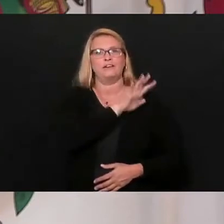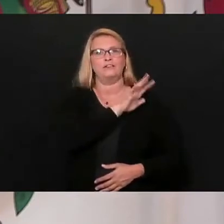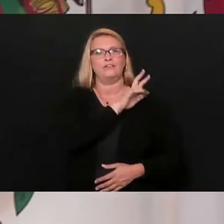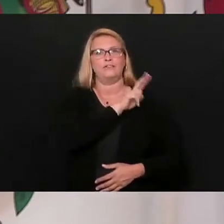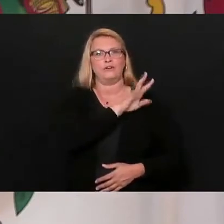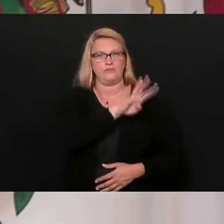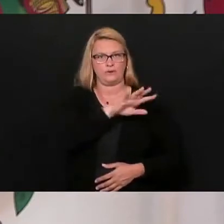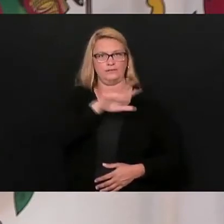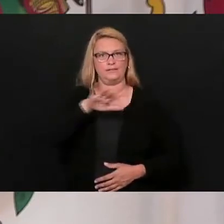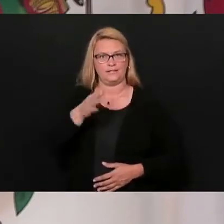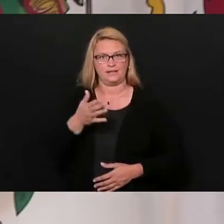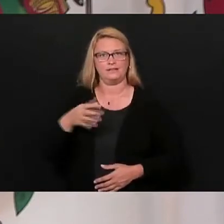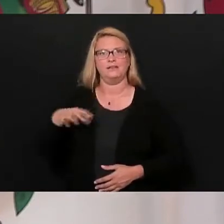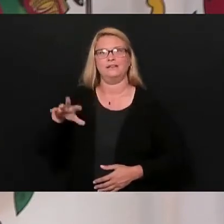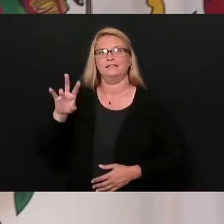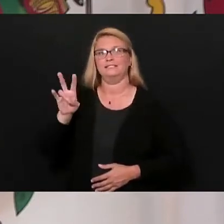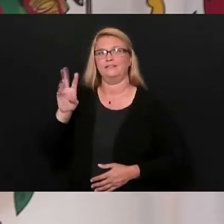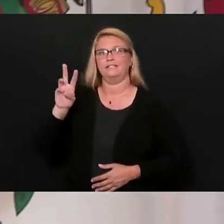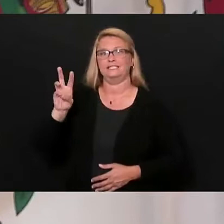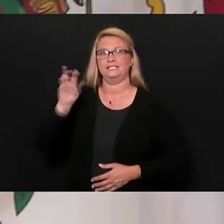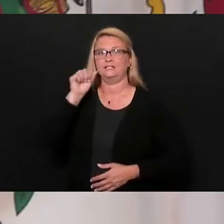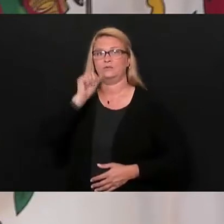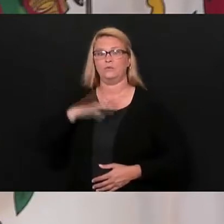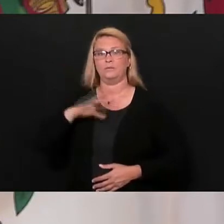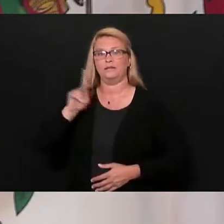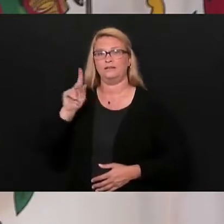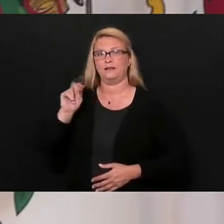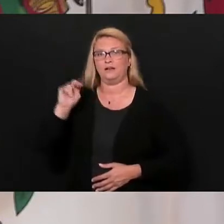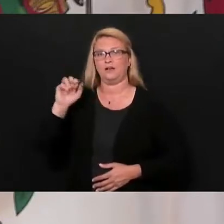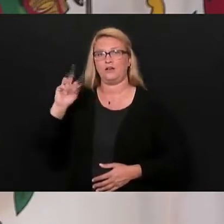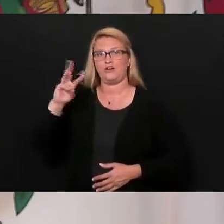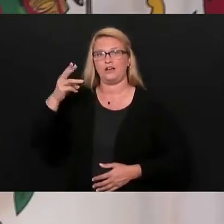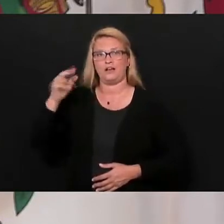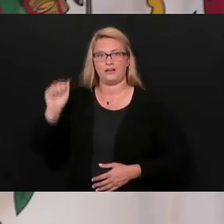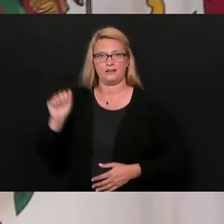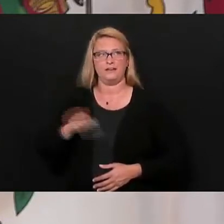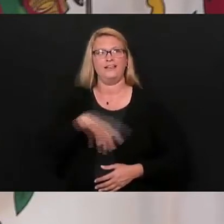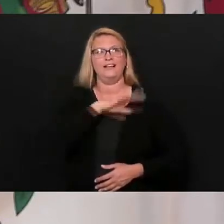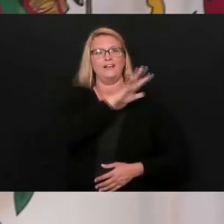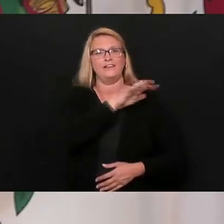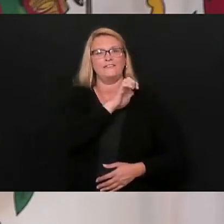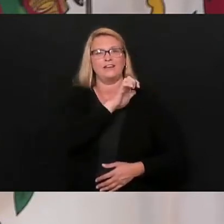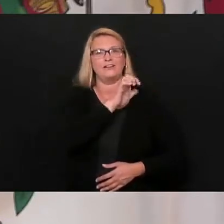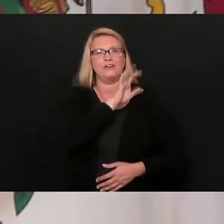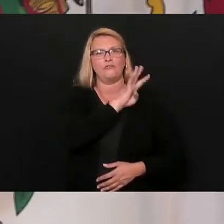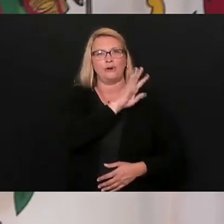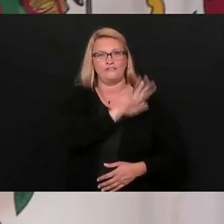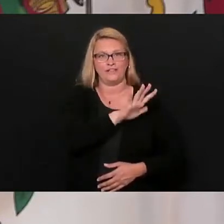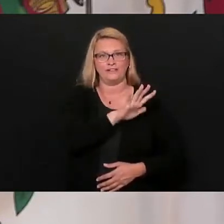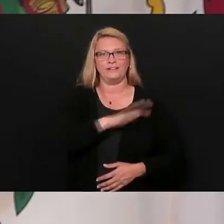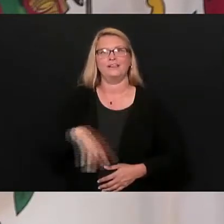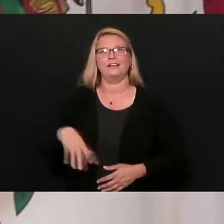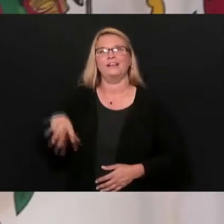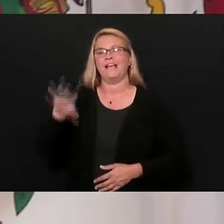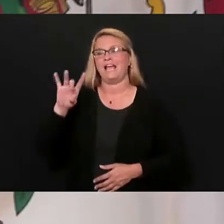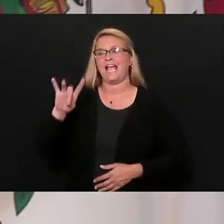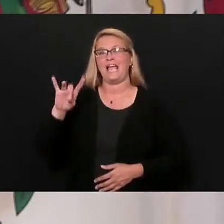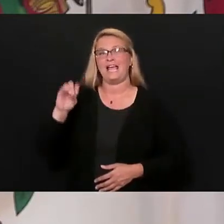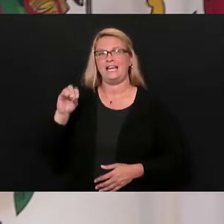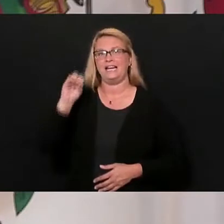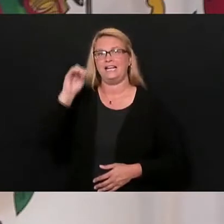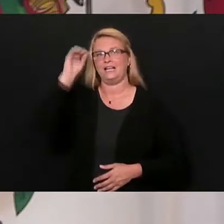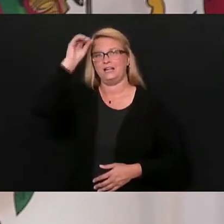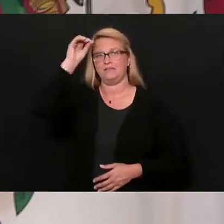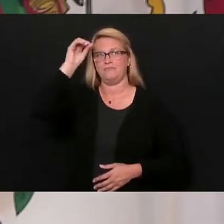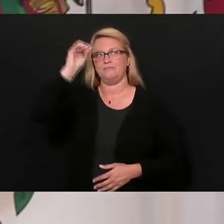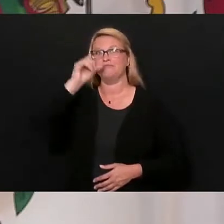a 76-year-old male from Kanawha County. Our 545th death, an